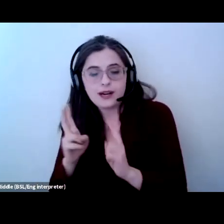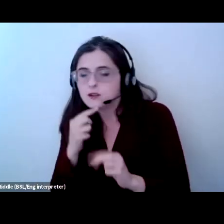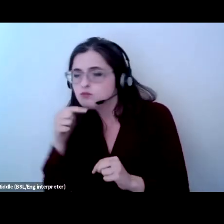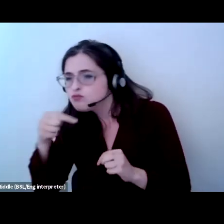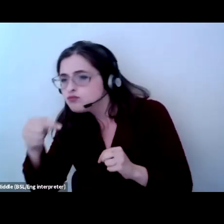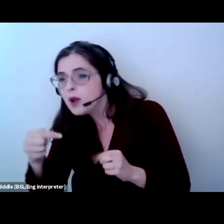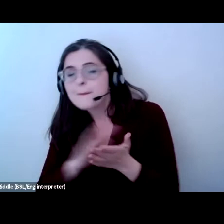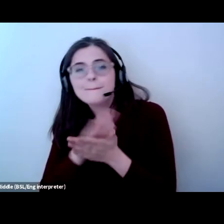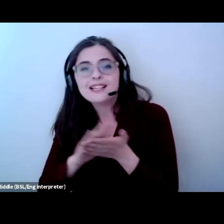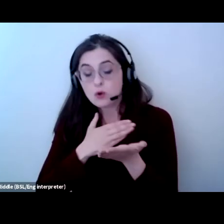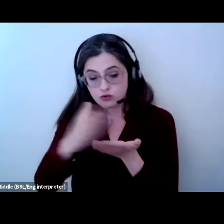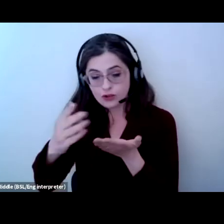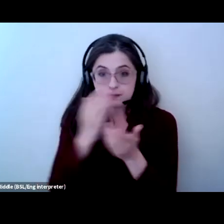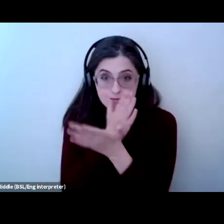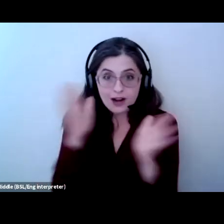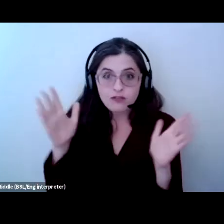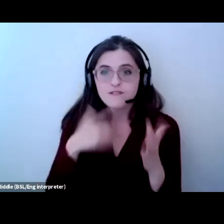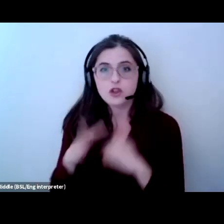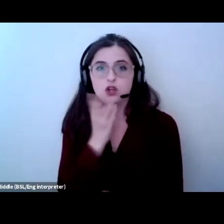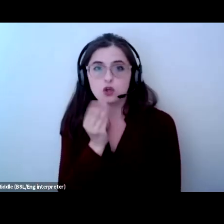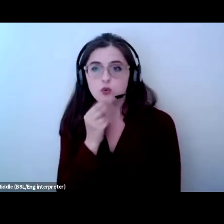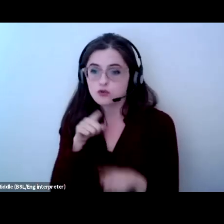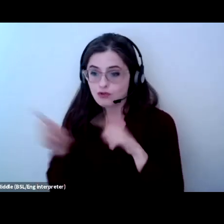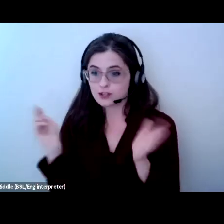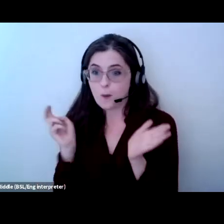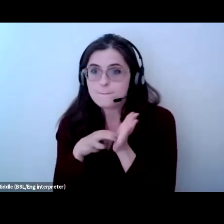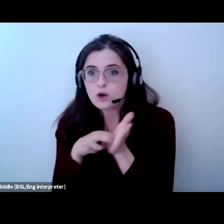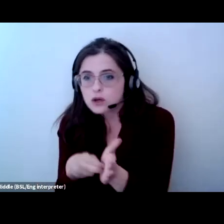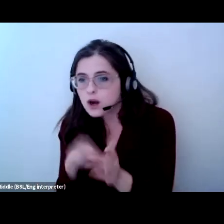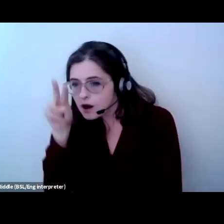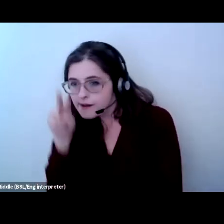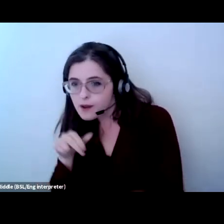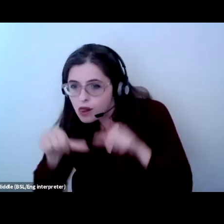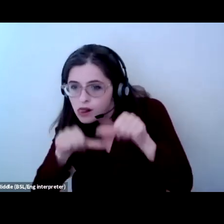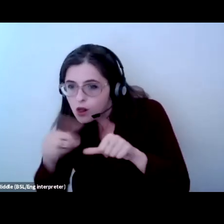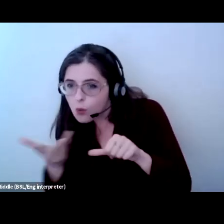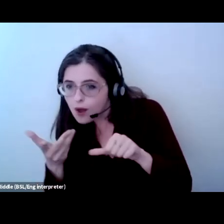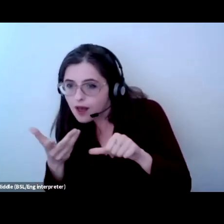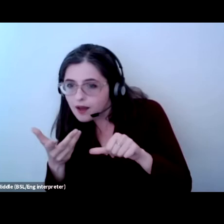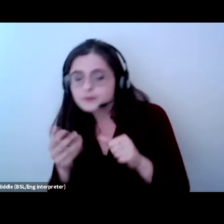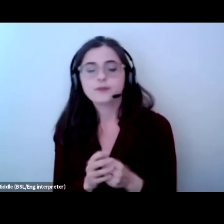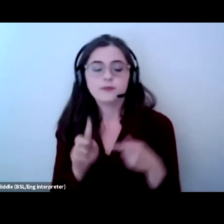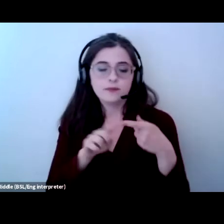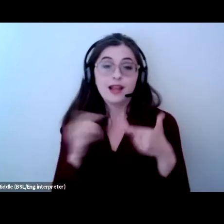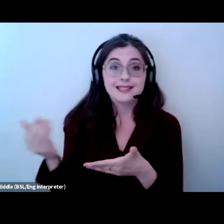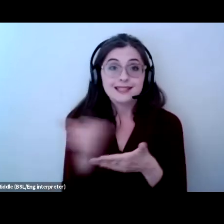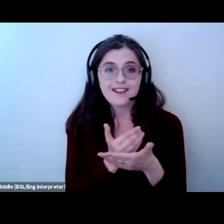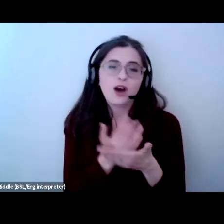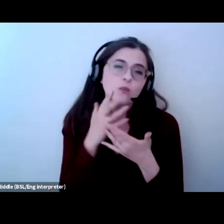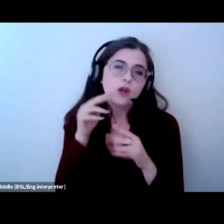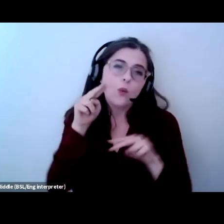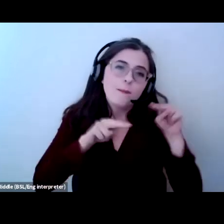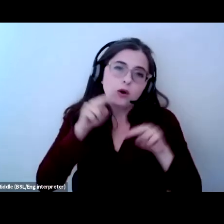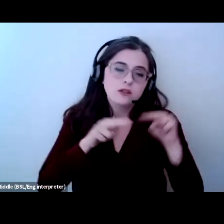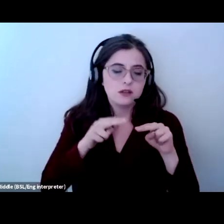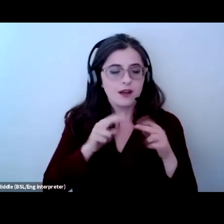more transparent for the user that's actually trying to book an interpreter. safer because we monitor our interpreter